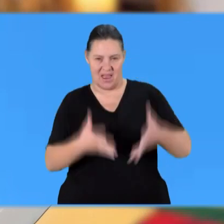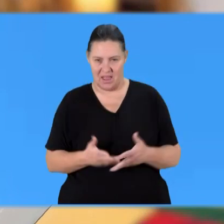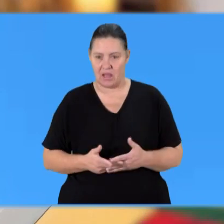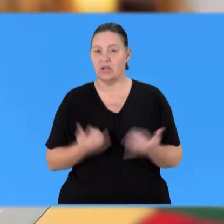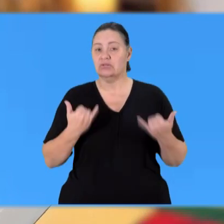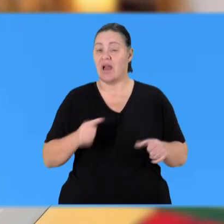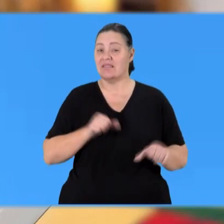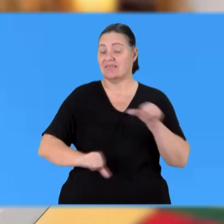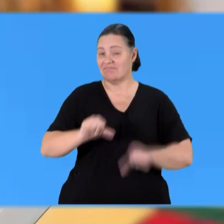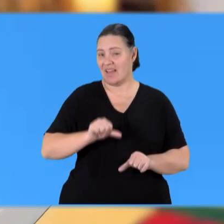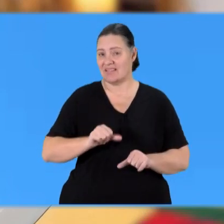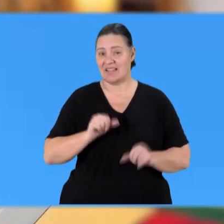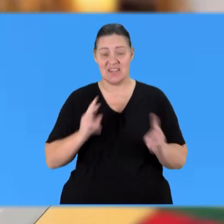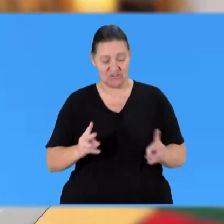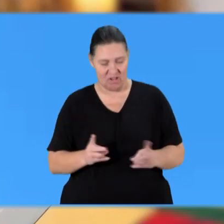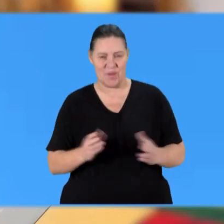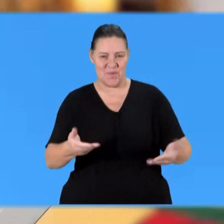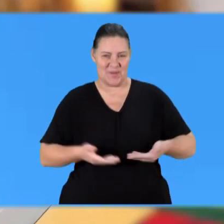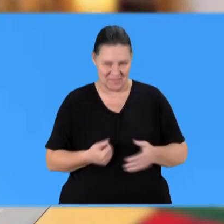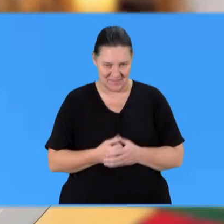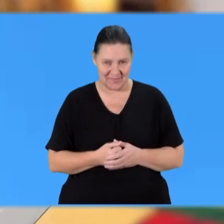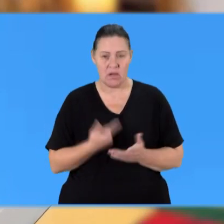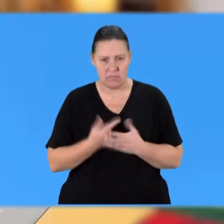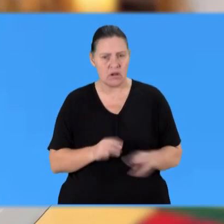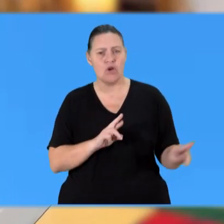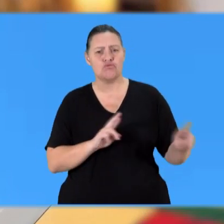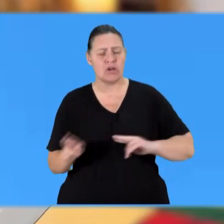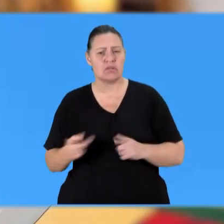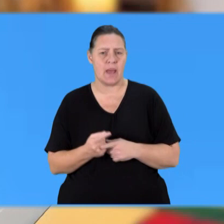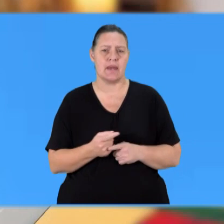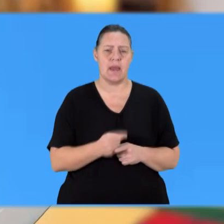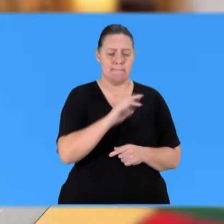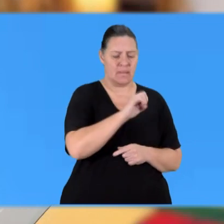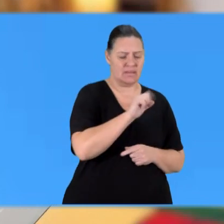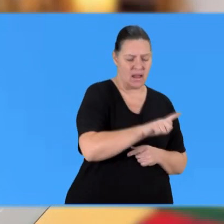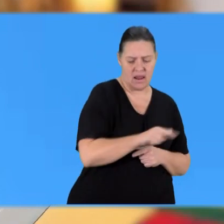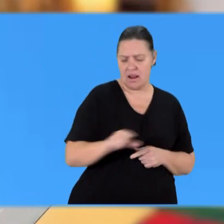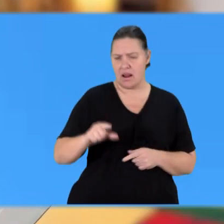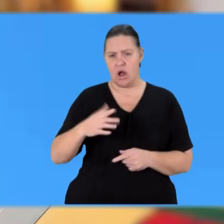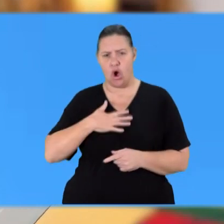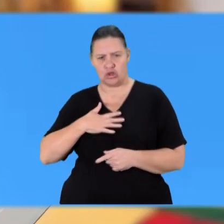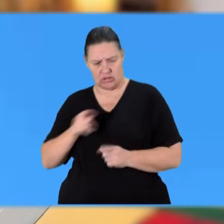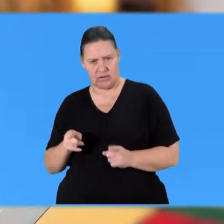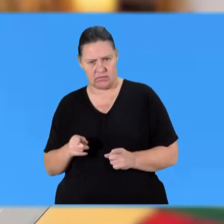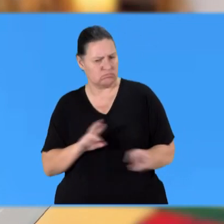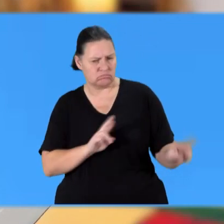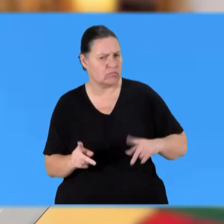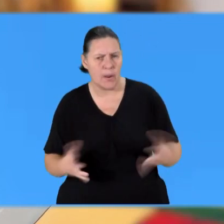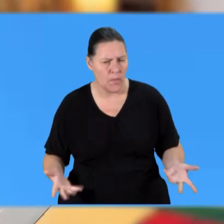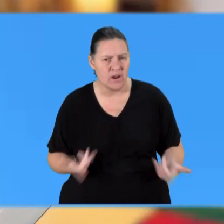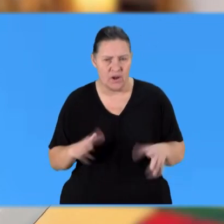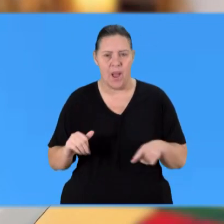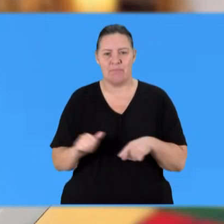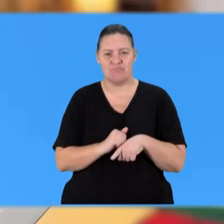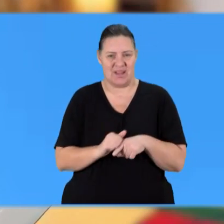Hello learners and welcome to Natural Sciences lesson where we're going to be dealing with reactions between metals and oxygen. So today we're going to be